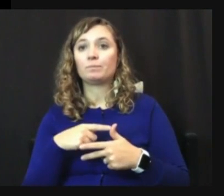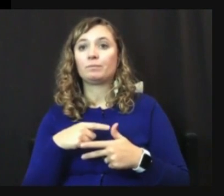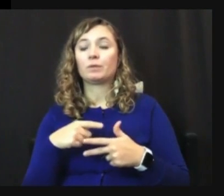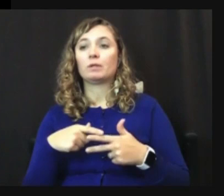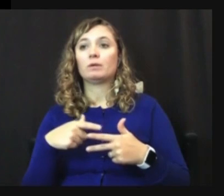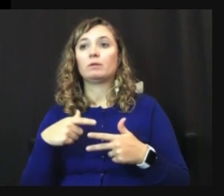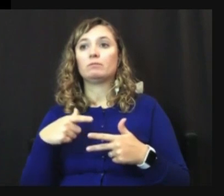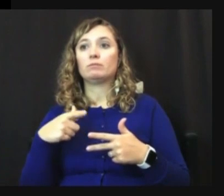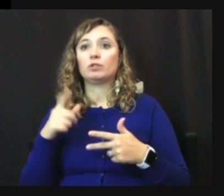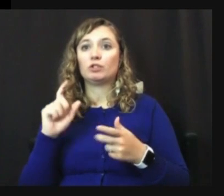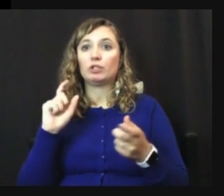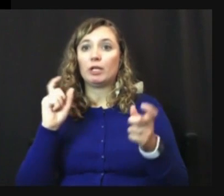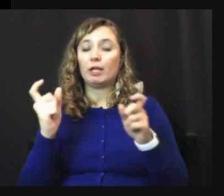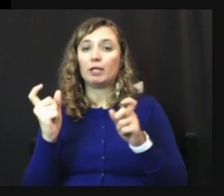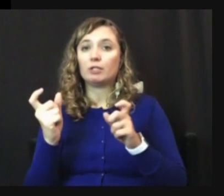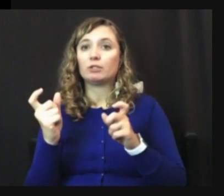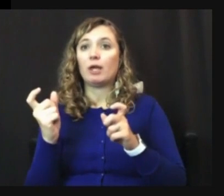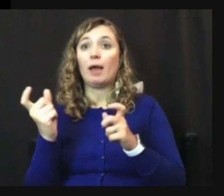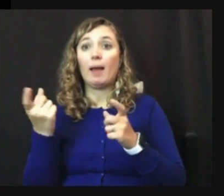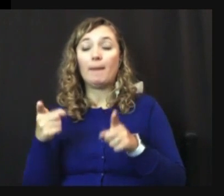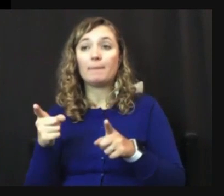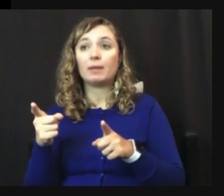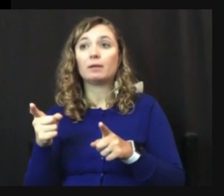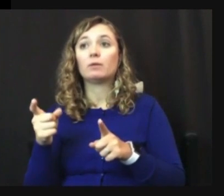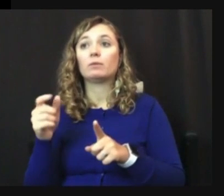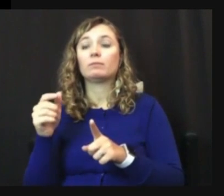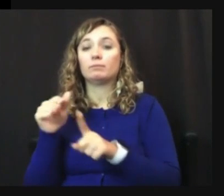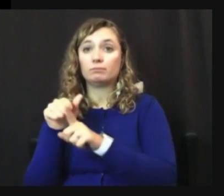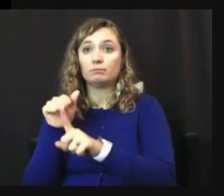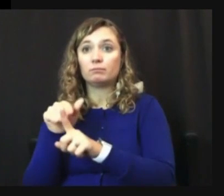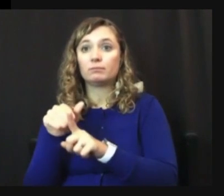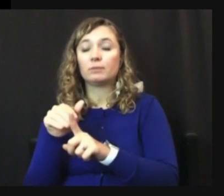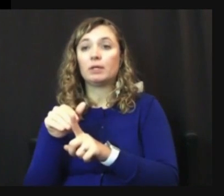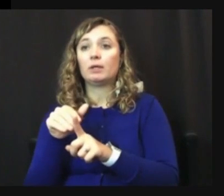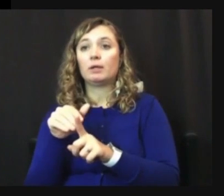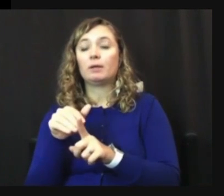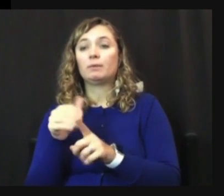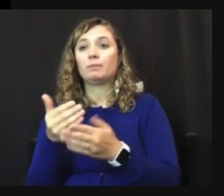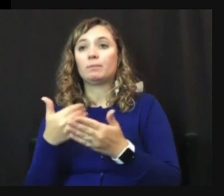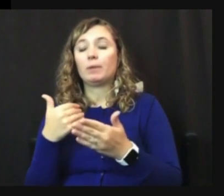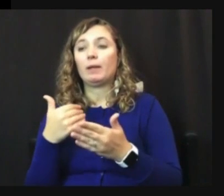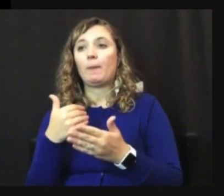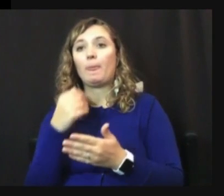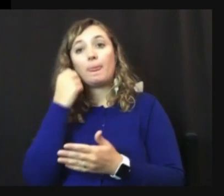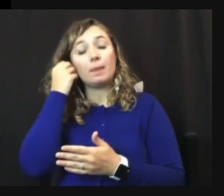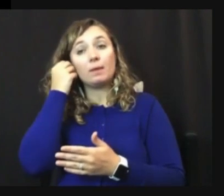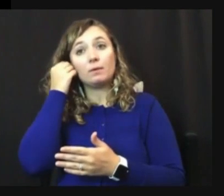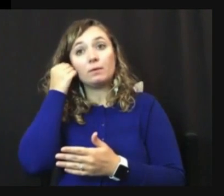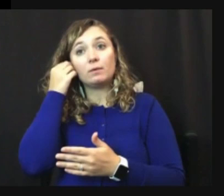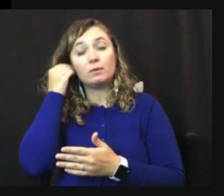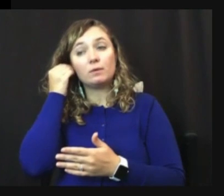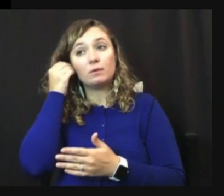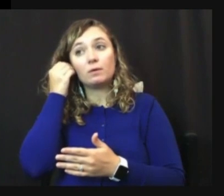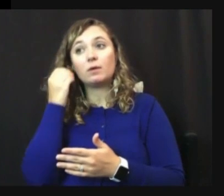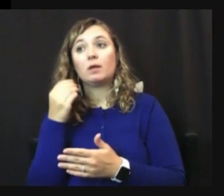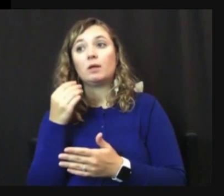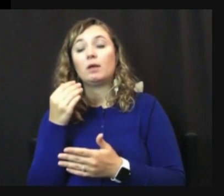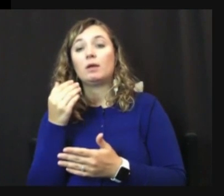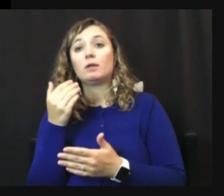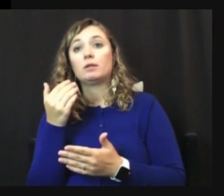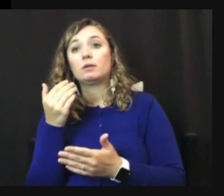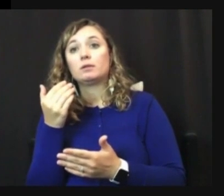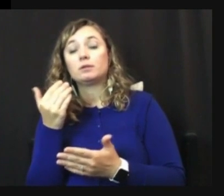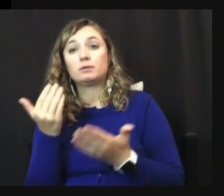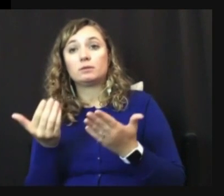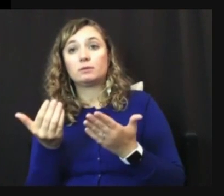advance. Well in advance is going to be different from person to person. Some people well in advance may be the morning of.